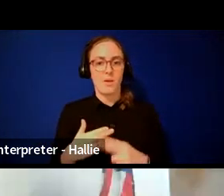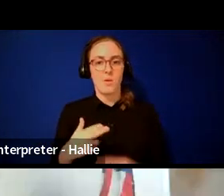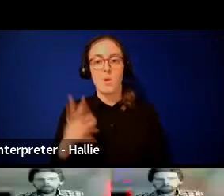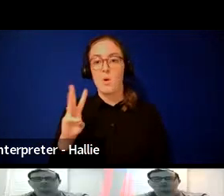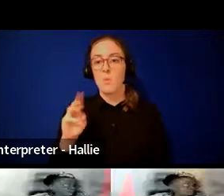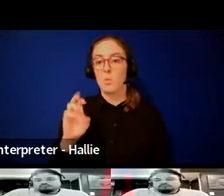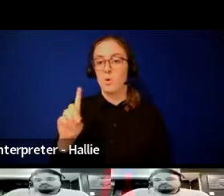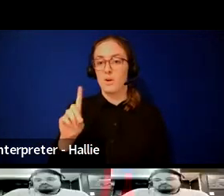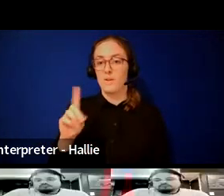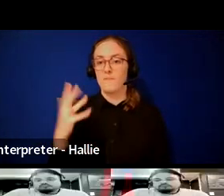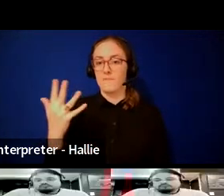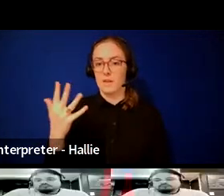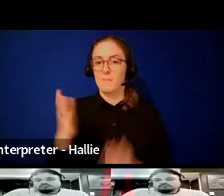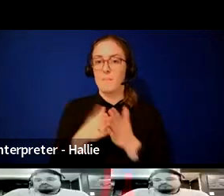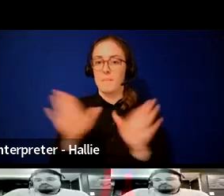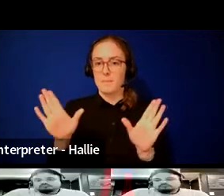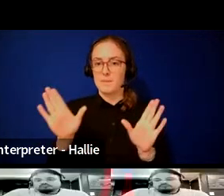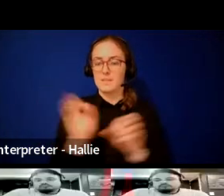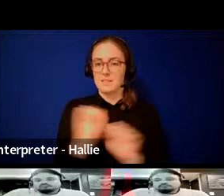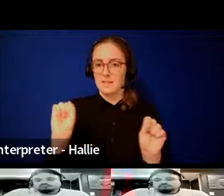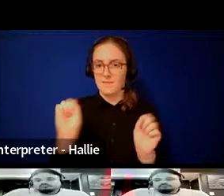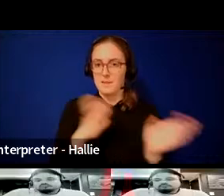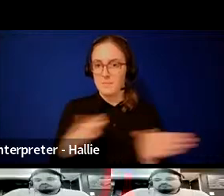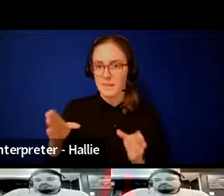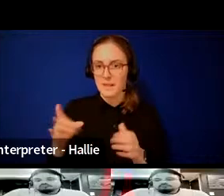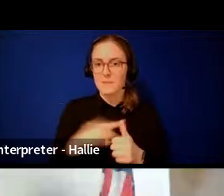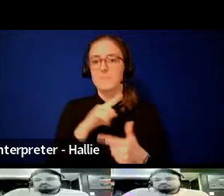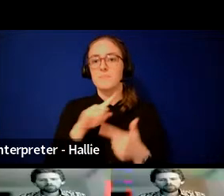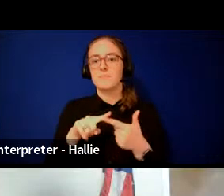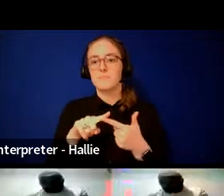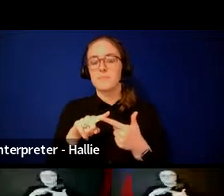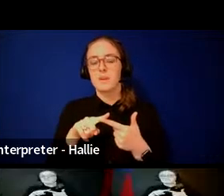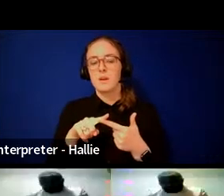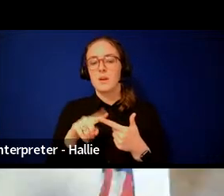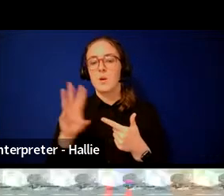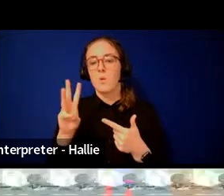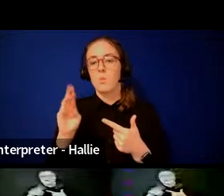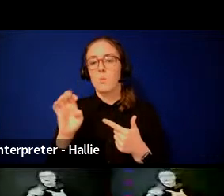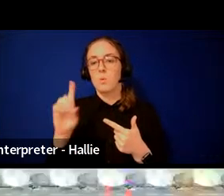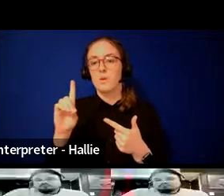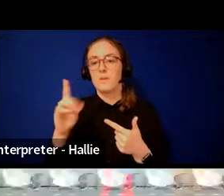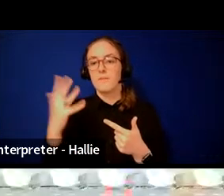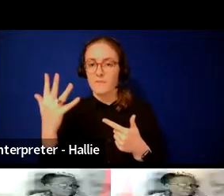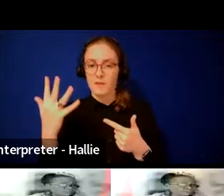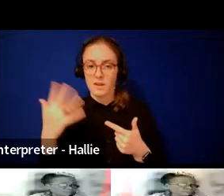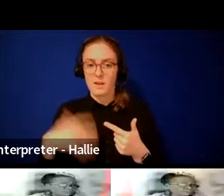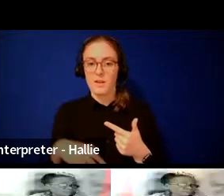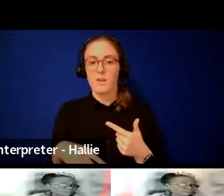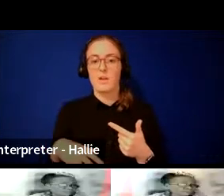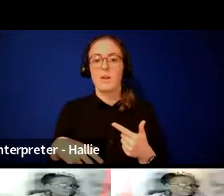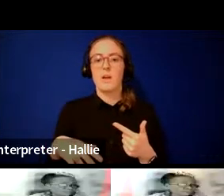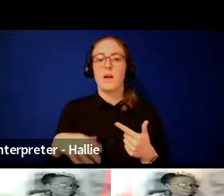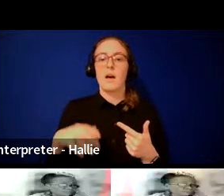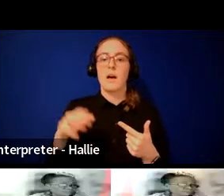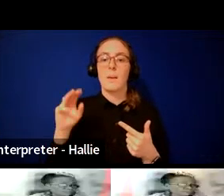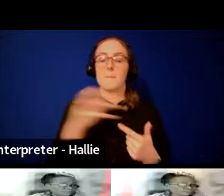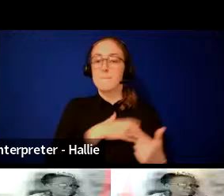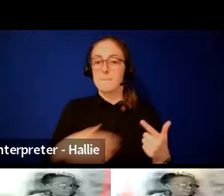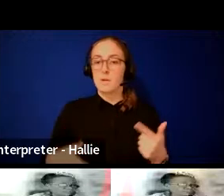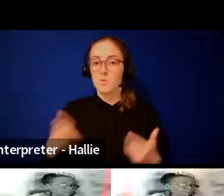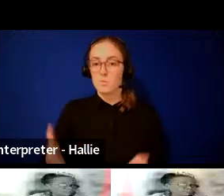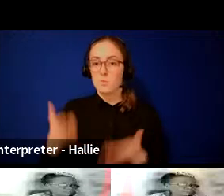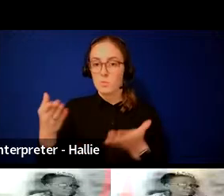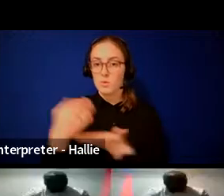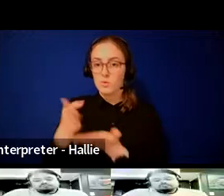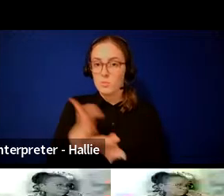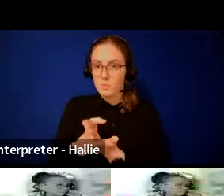5 Public Safety Plan. Then I'll get into the Ward 5 wins in the mayor's proposed budget, which Mr.